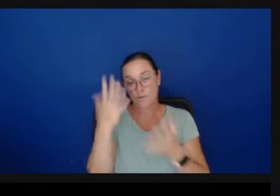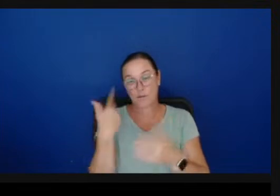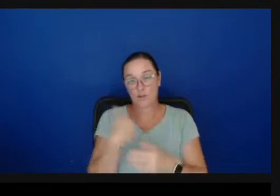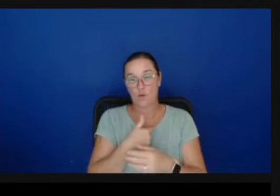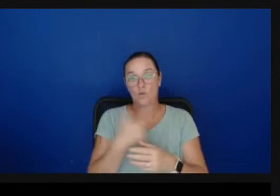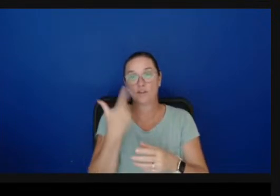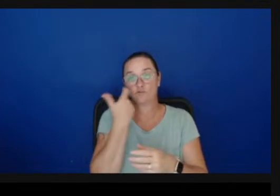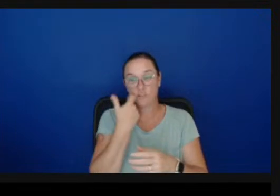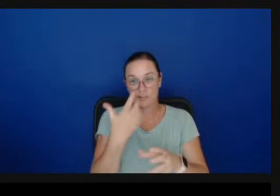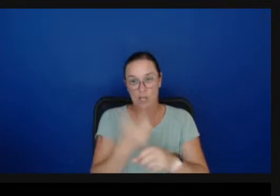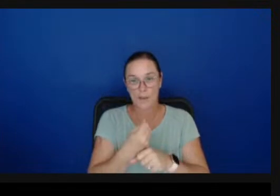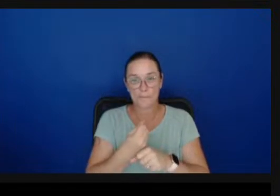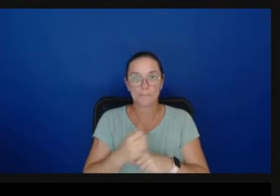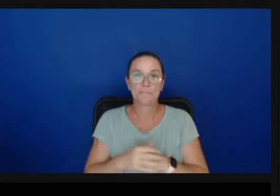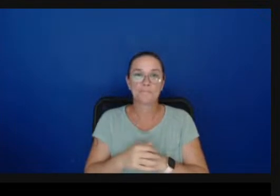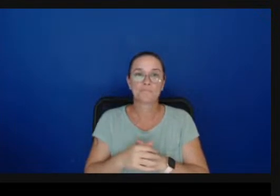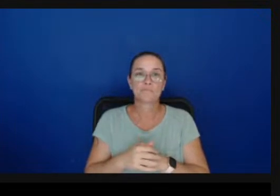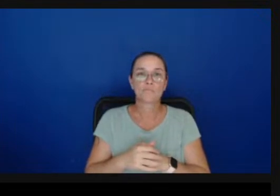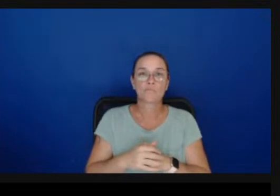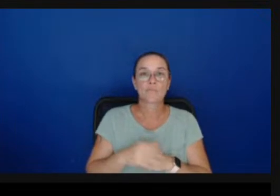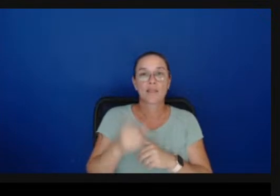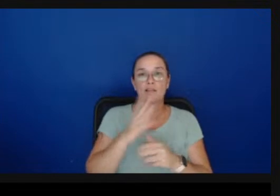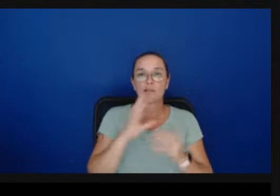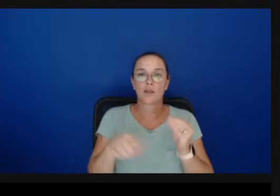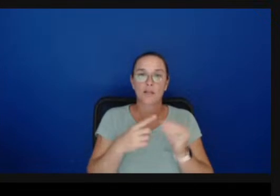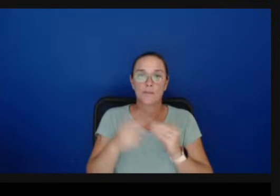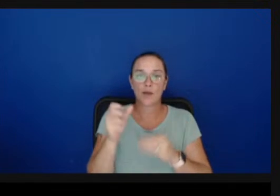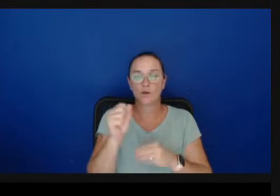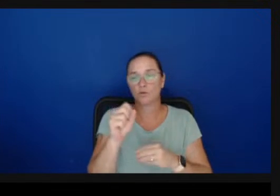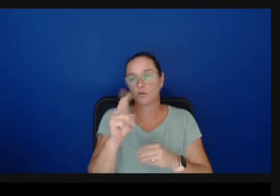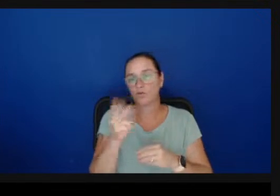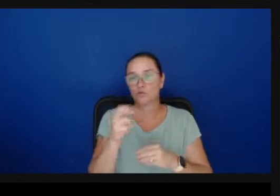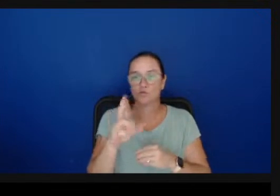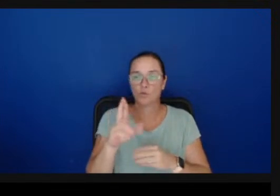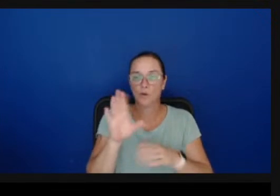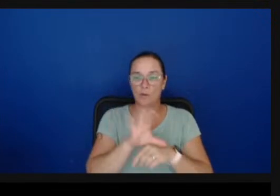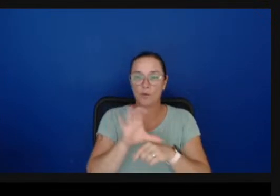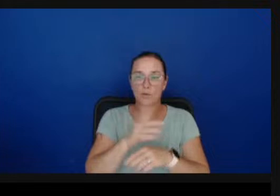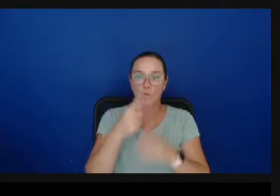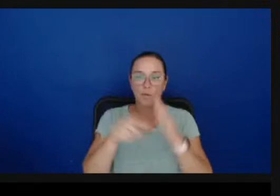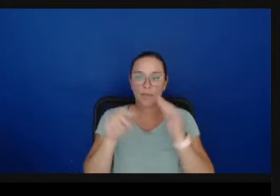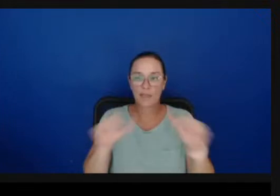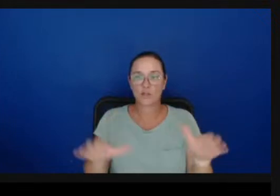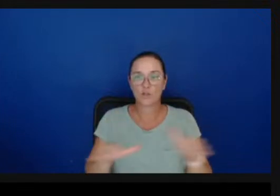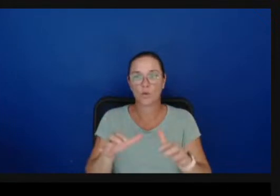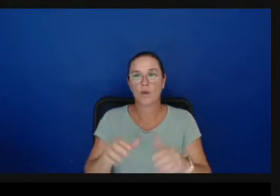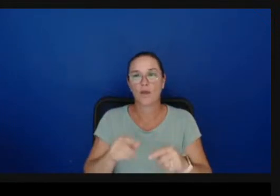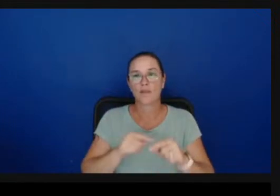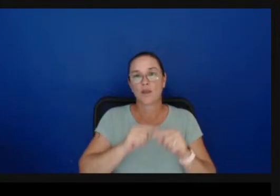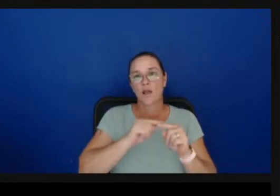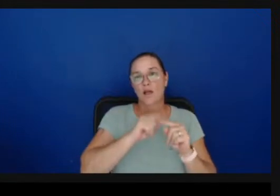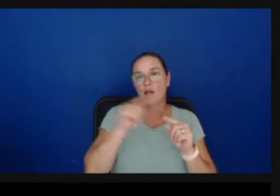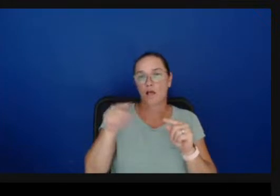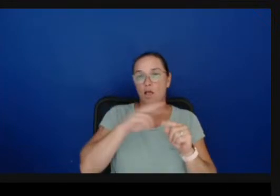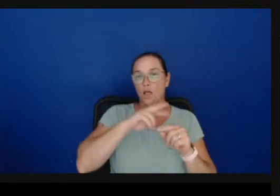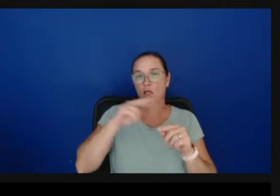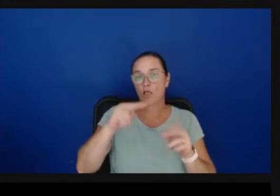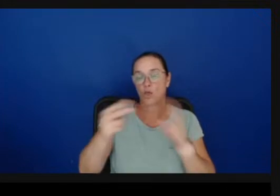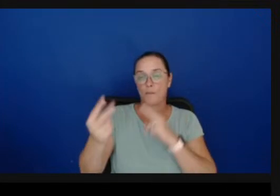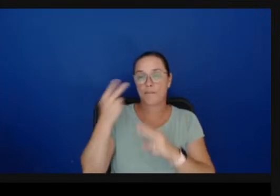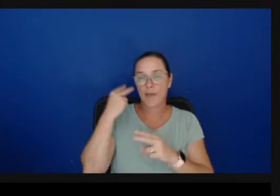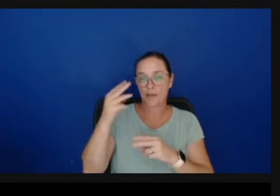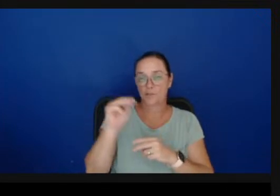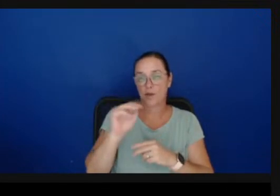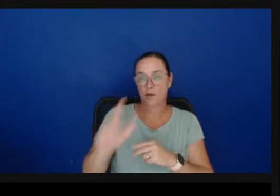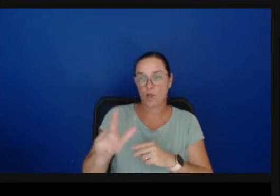got. But since we're talking about supercomputers and what they can do, they're going to come back to Maunaloa in 2022, where they were